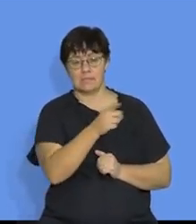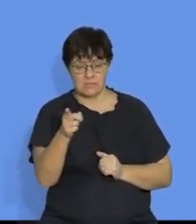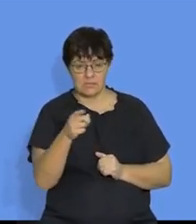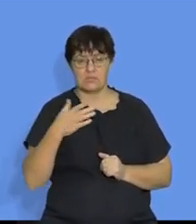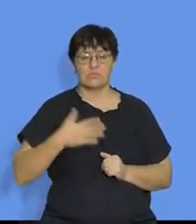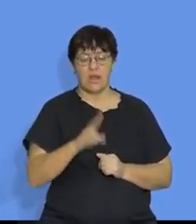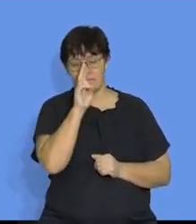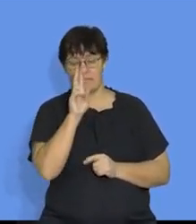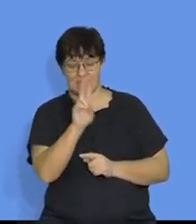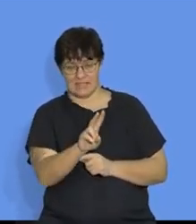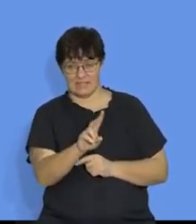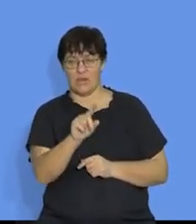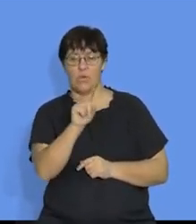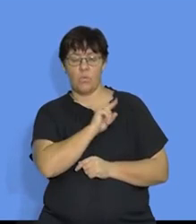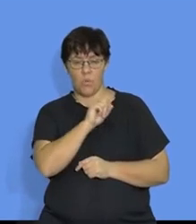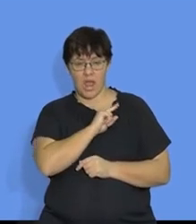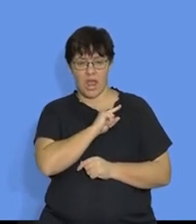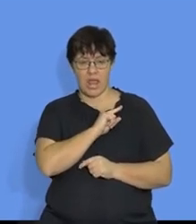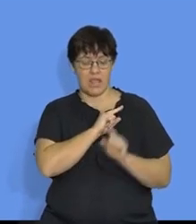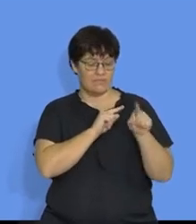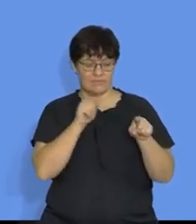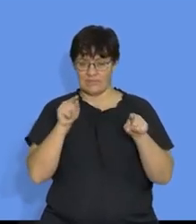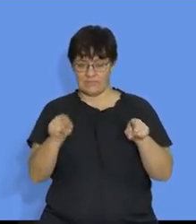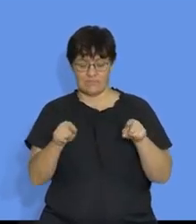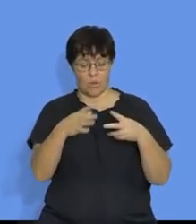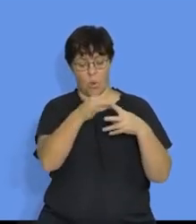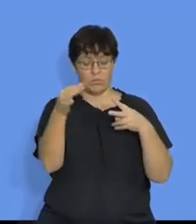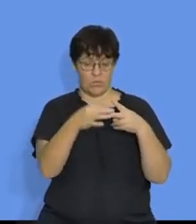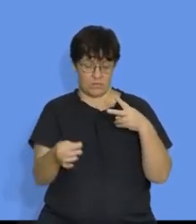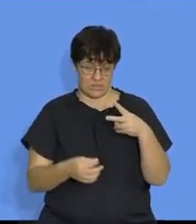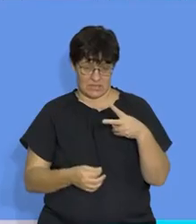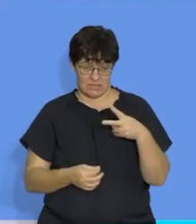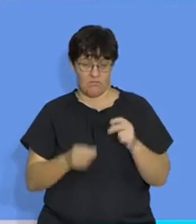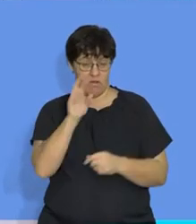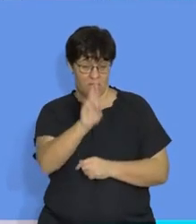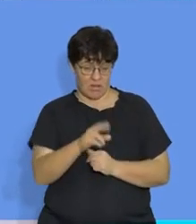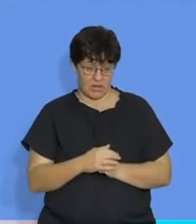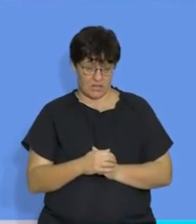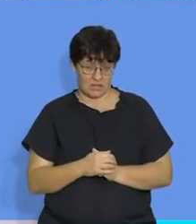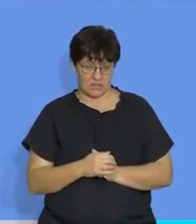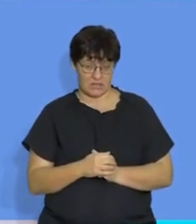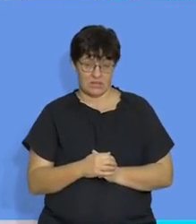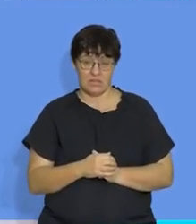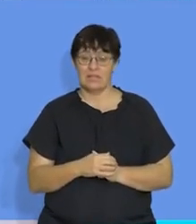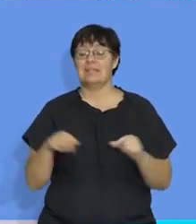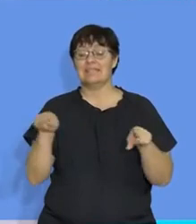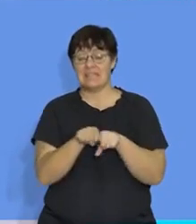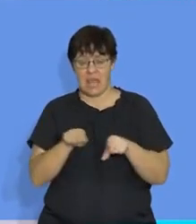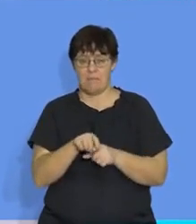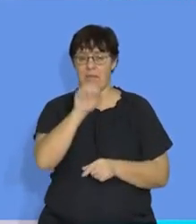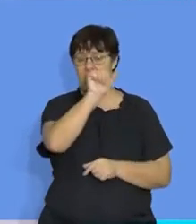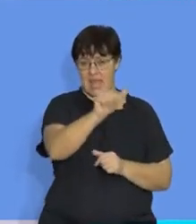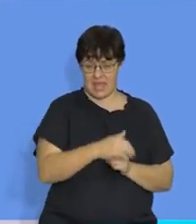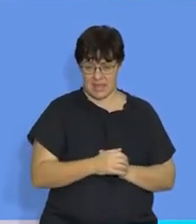Everyone, what I want you to note is because I have two different options for my R's and the same